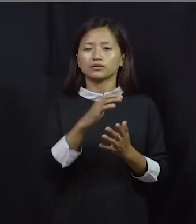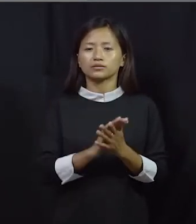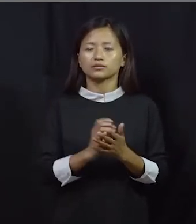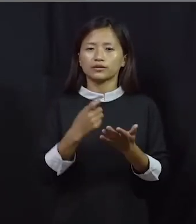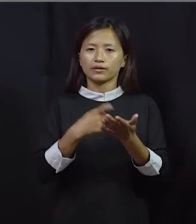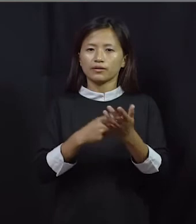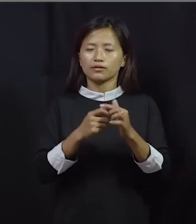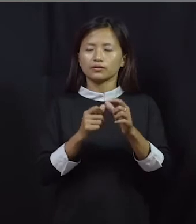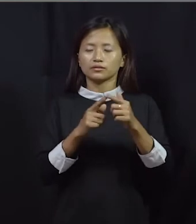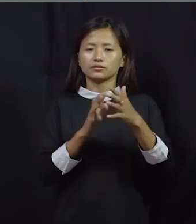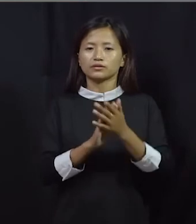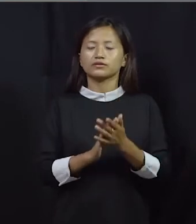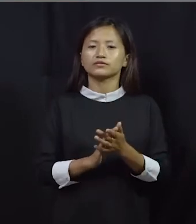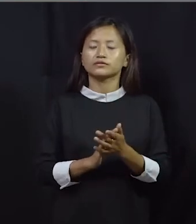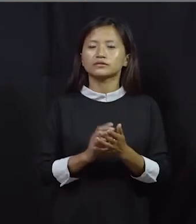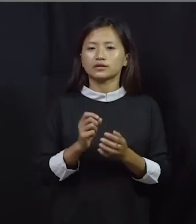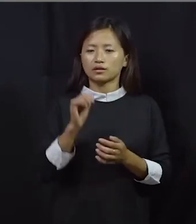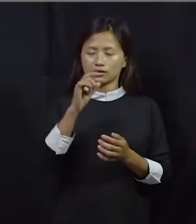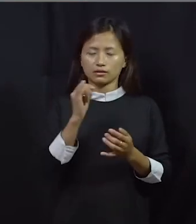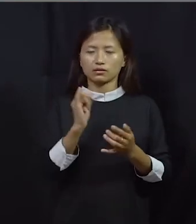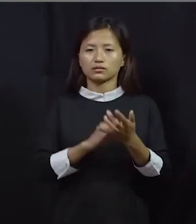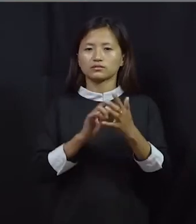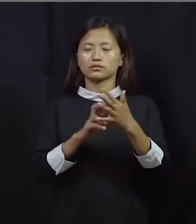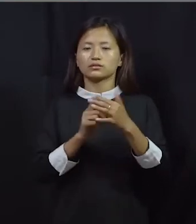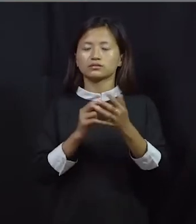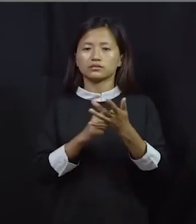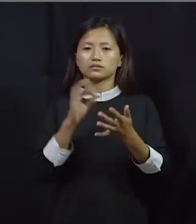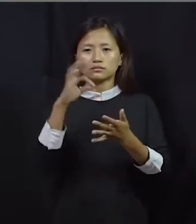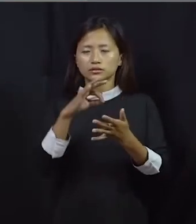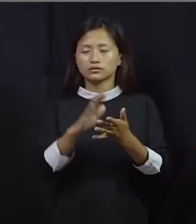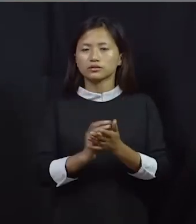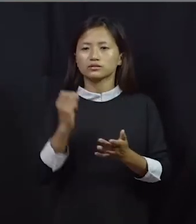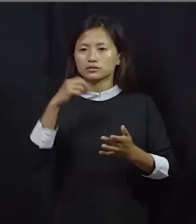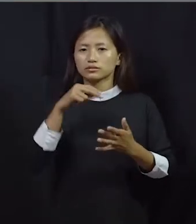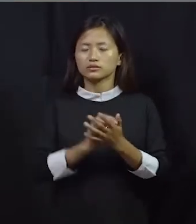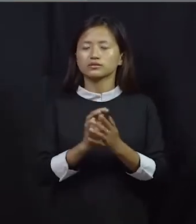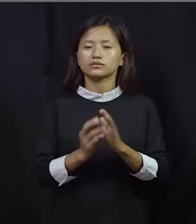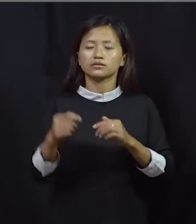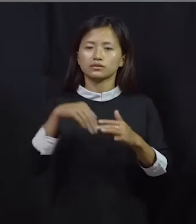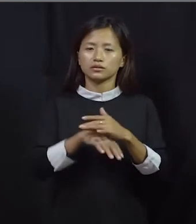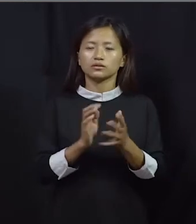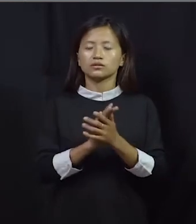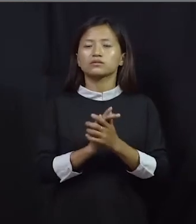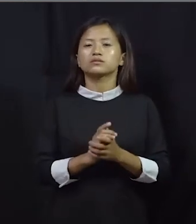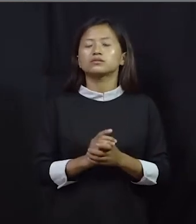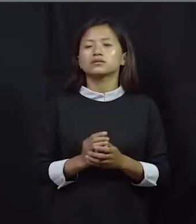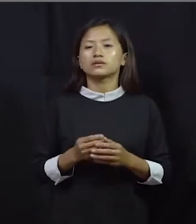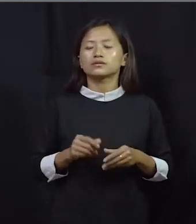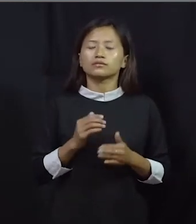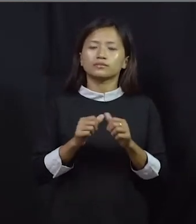of interest at 6%, though the question hasn't mentioned anything about the interest on advances and